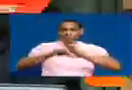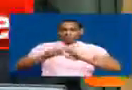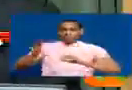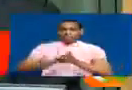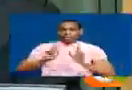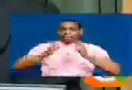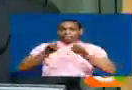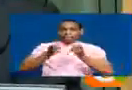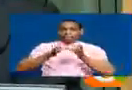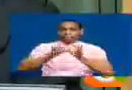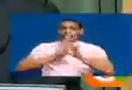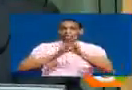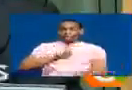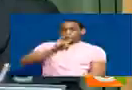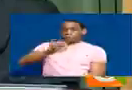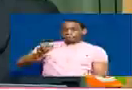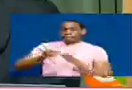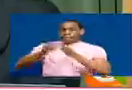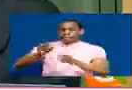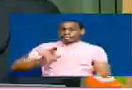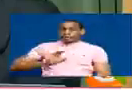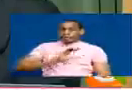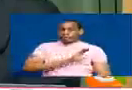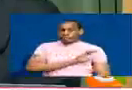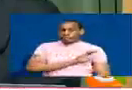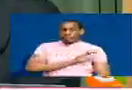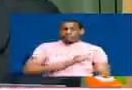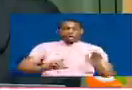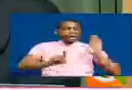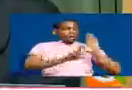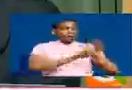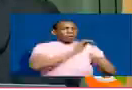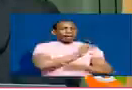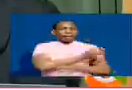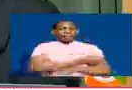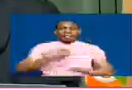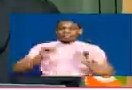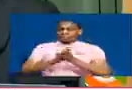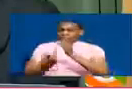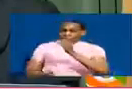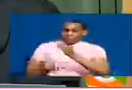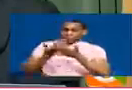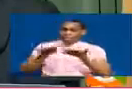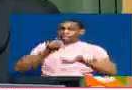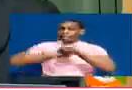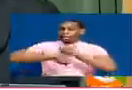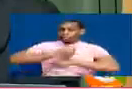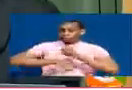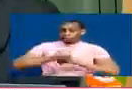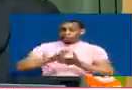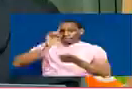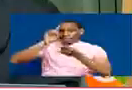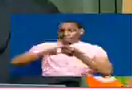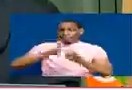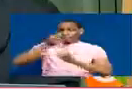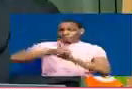Force report, the BBI Steering Committee has no legal capacity to initiate any action